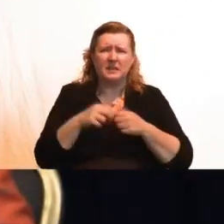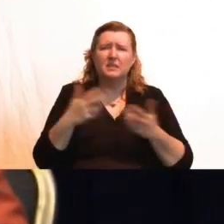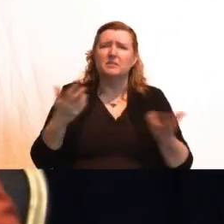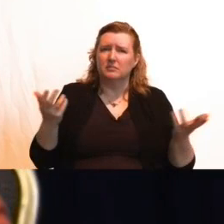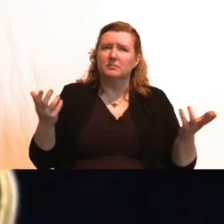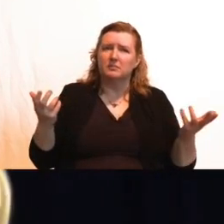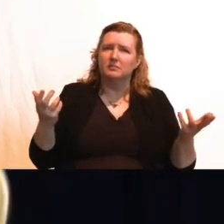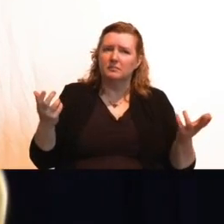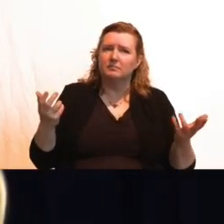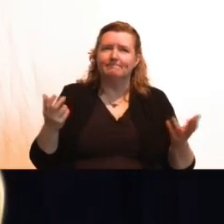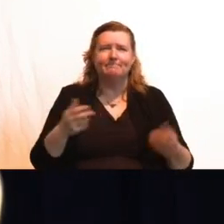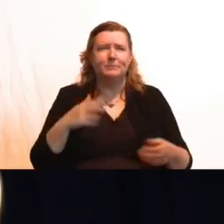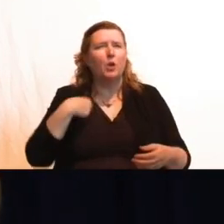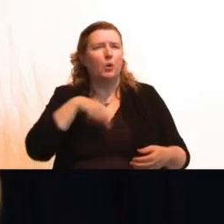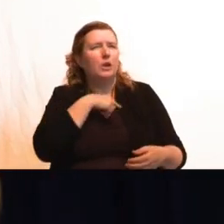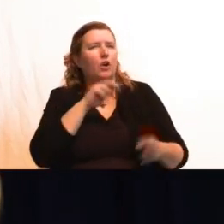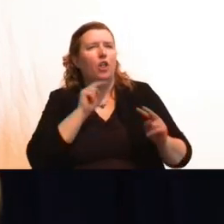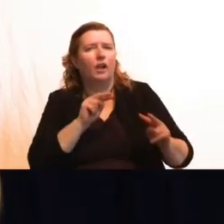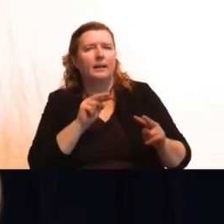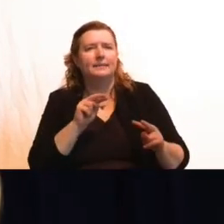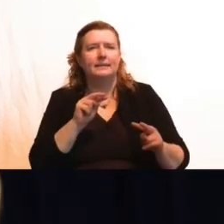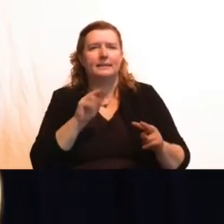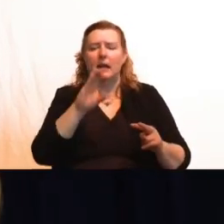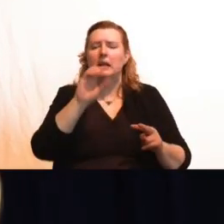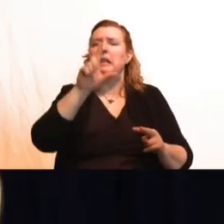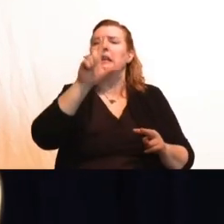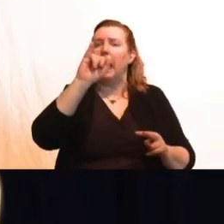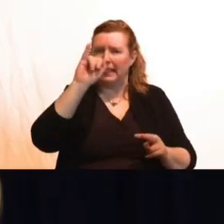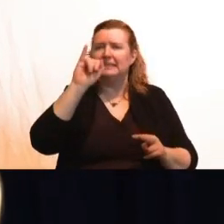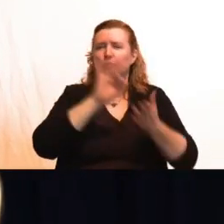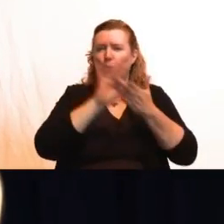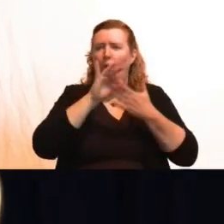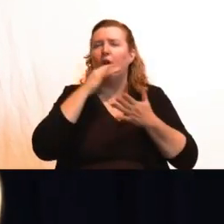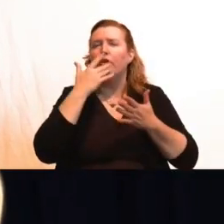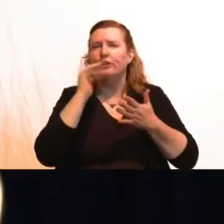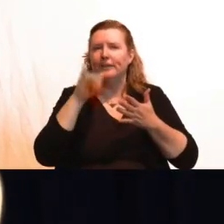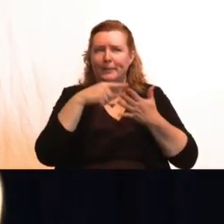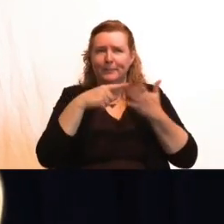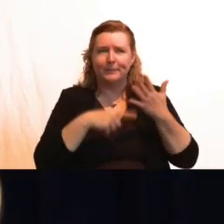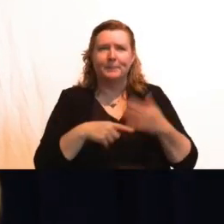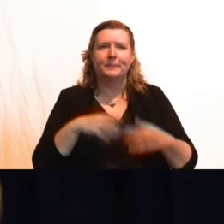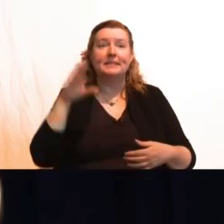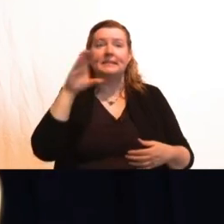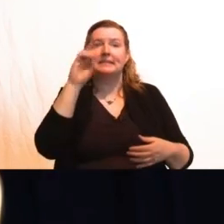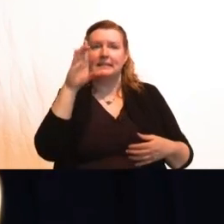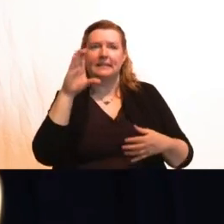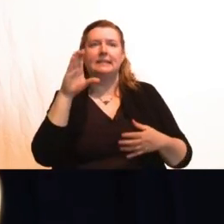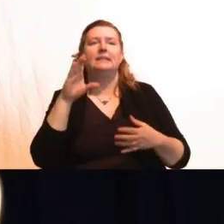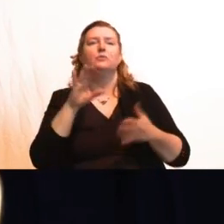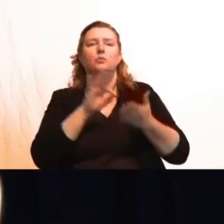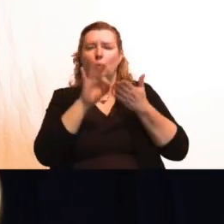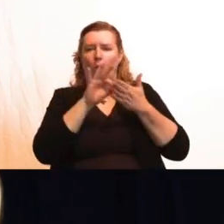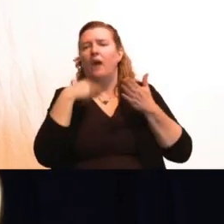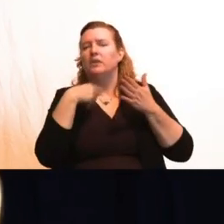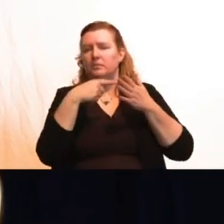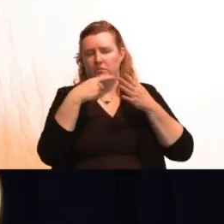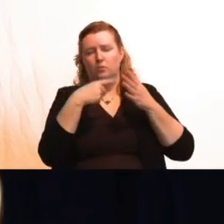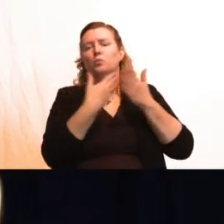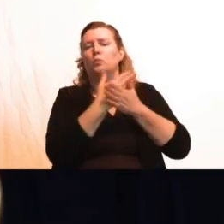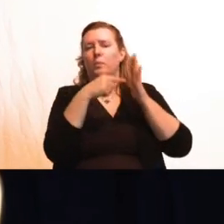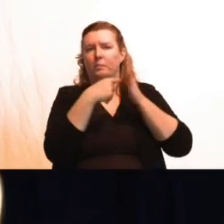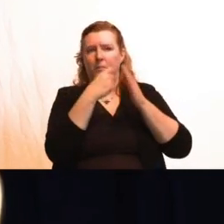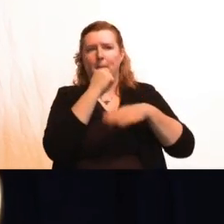new scoring model that looks at cases per 100,000, hospital capacity, and staff beds